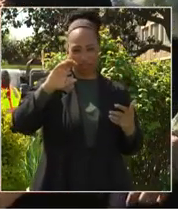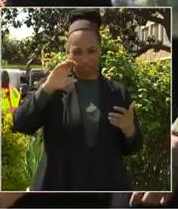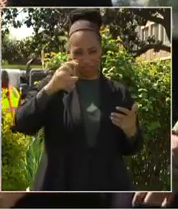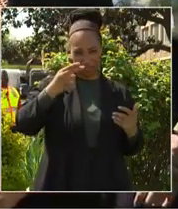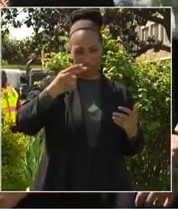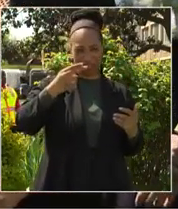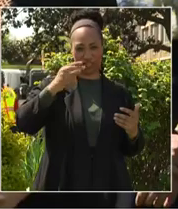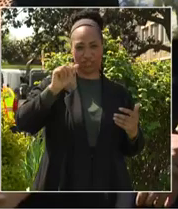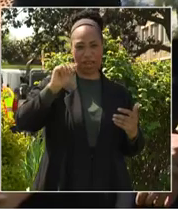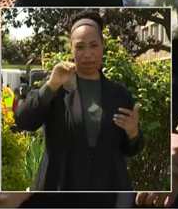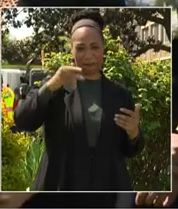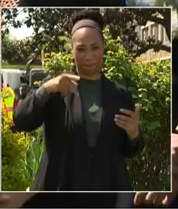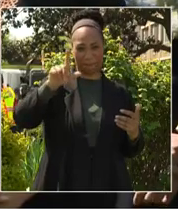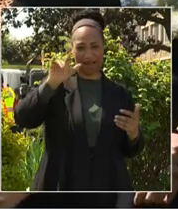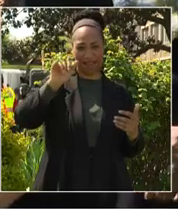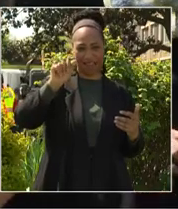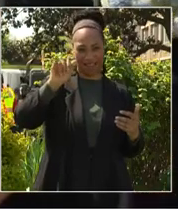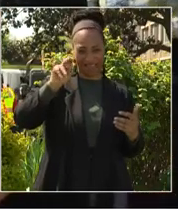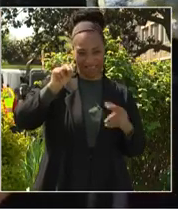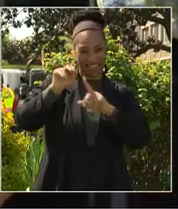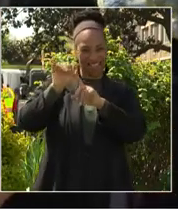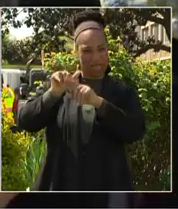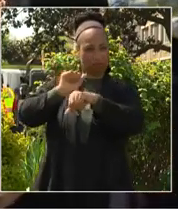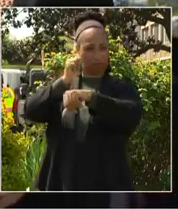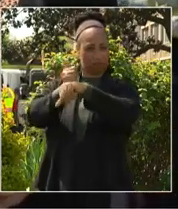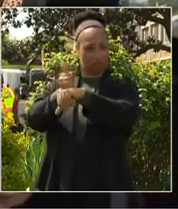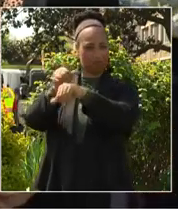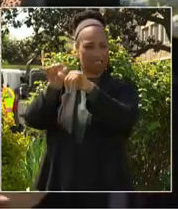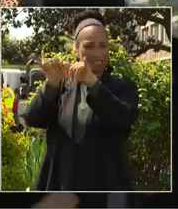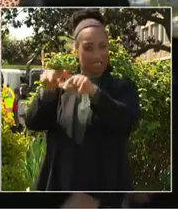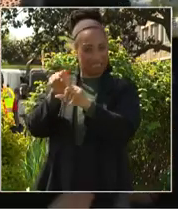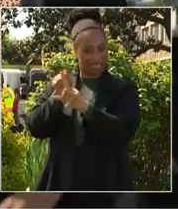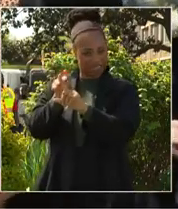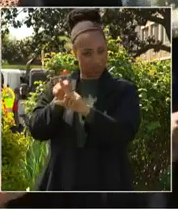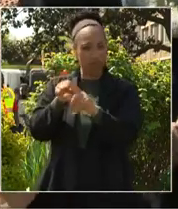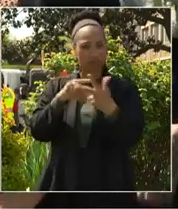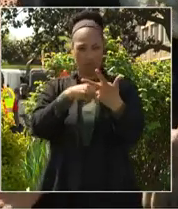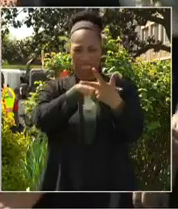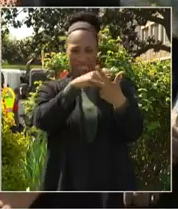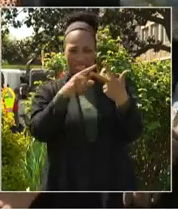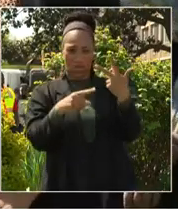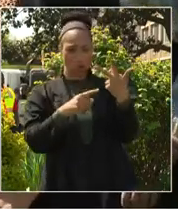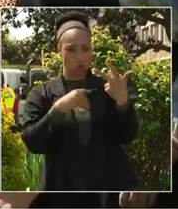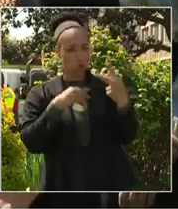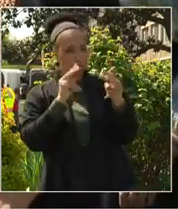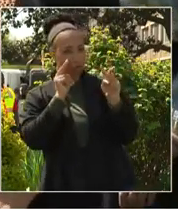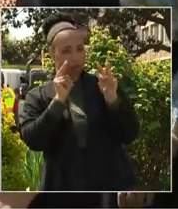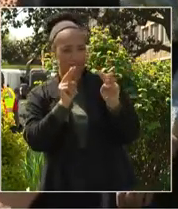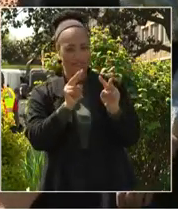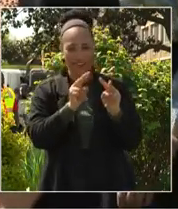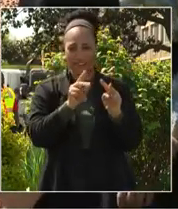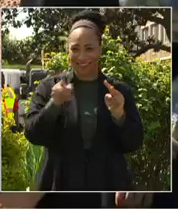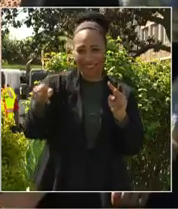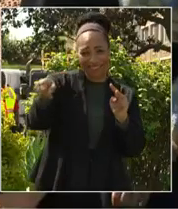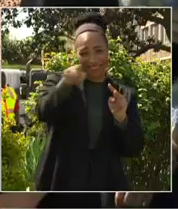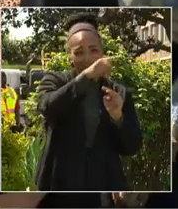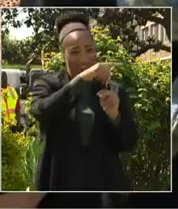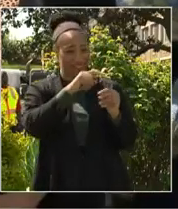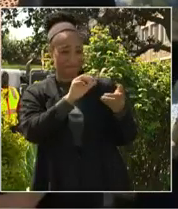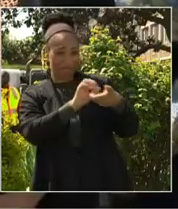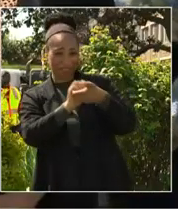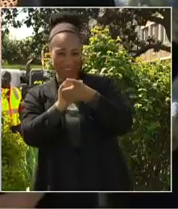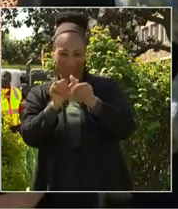year. We look forward to continuing this partnership. And we always like to say not only do we work in